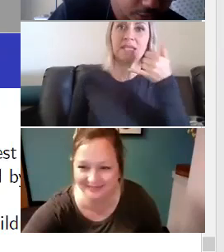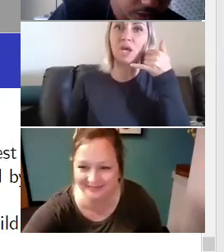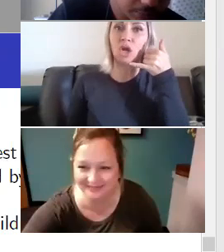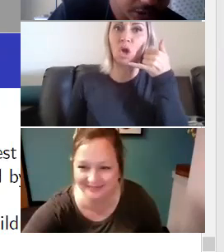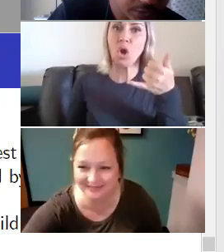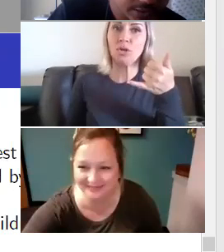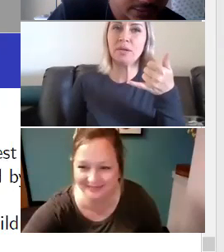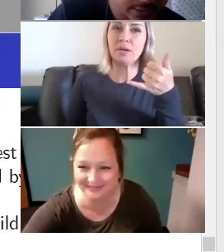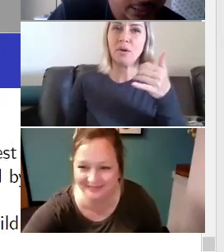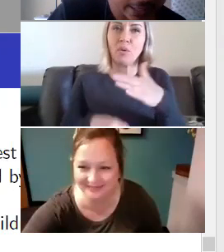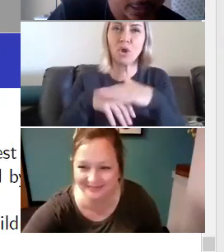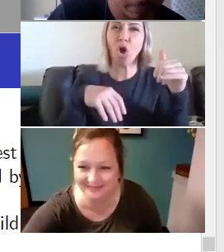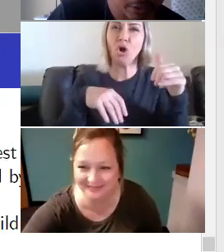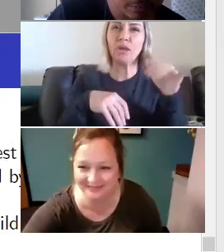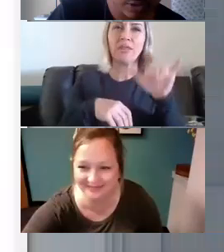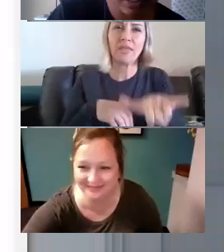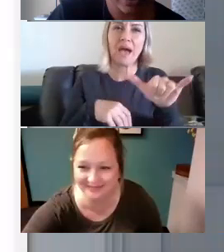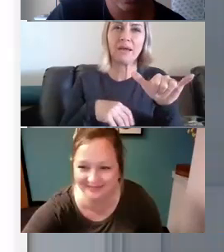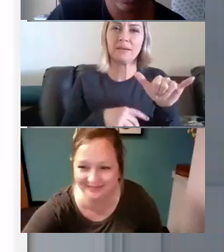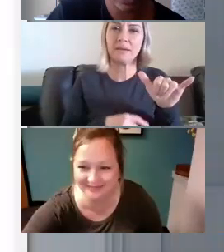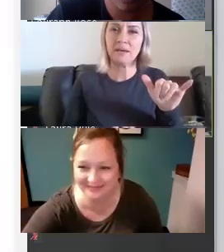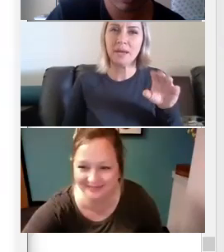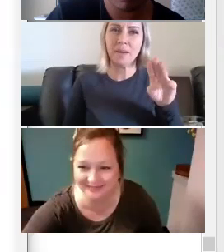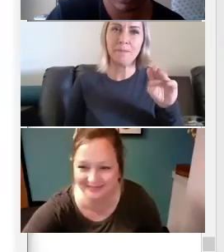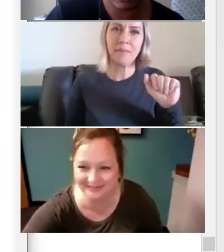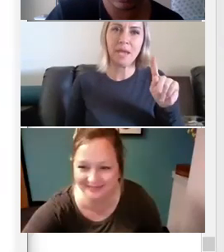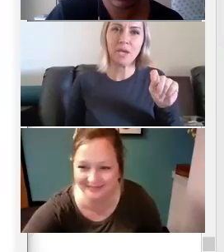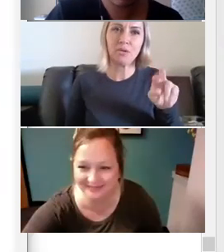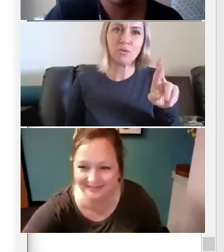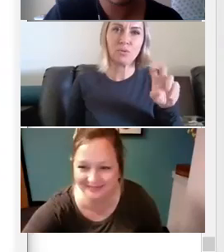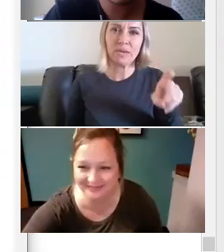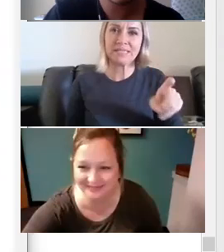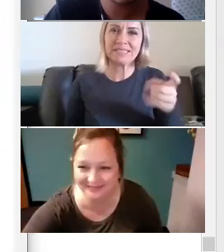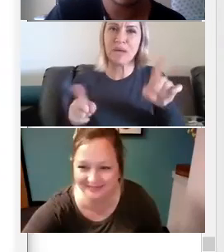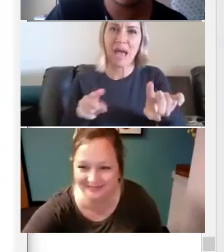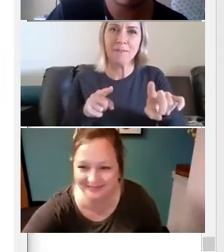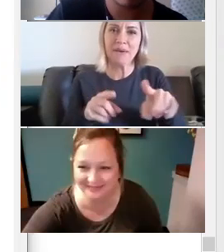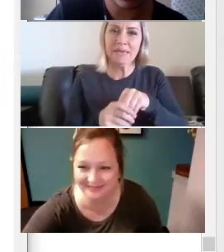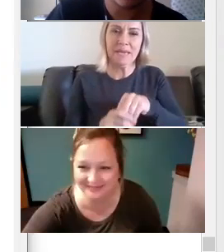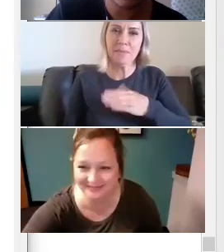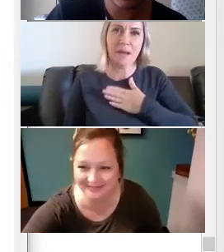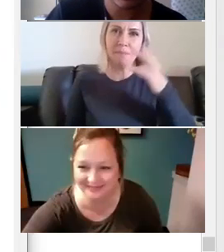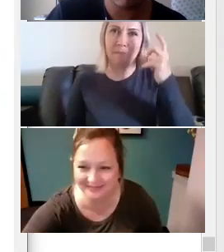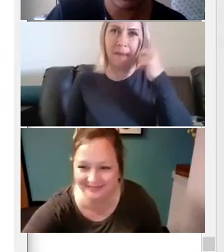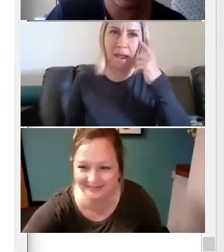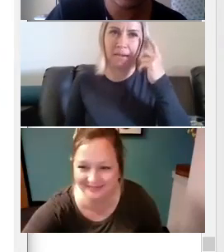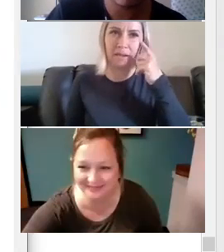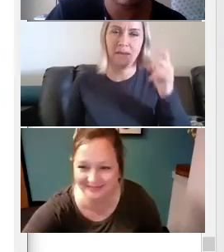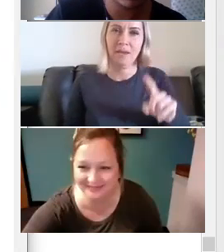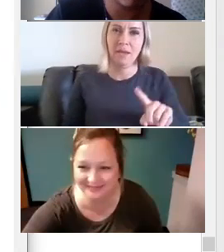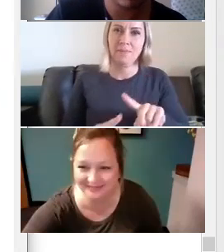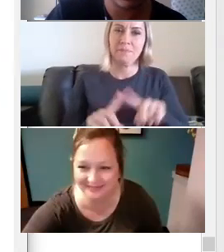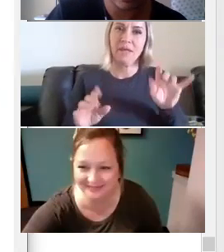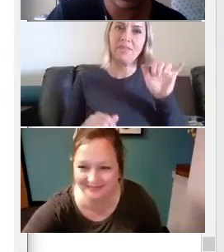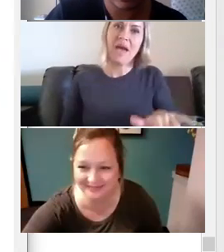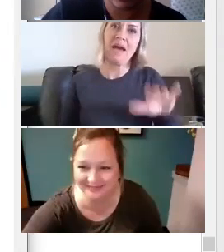that particular matrix as a diagonal matrix because that is what came to my mind. But essentially, an adjacency matrix, when